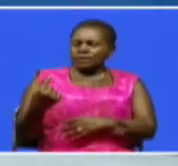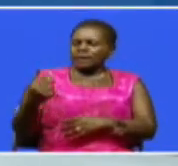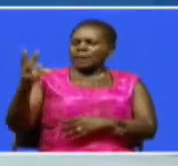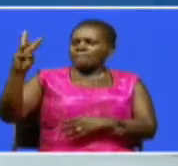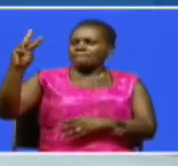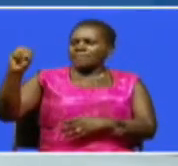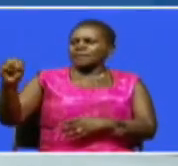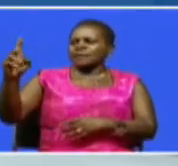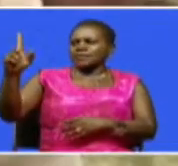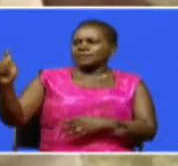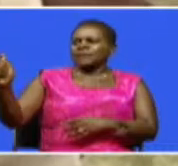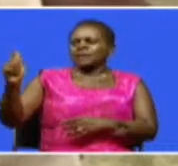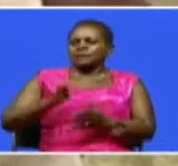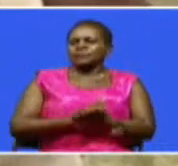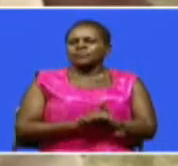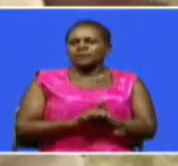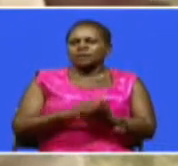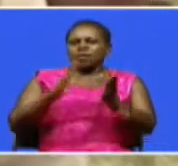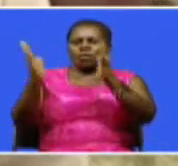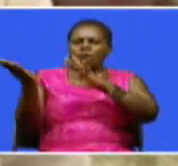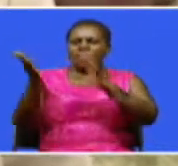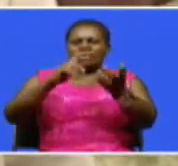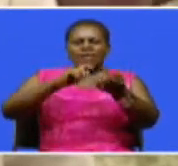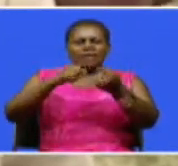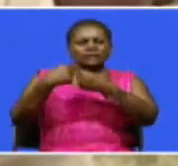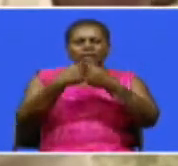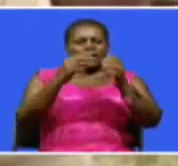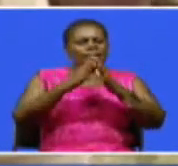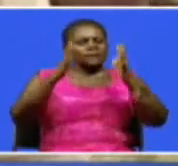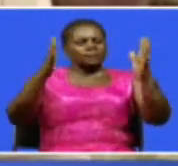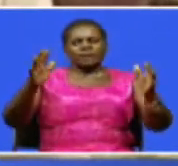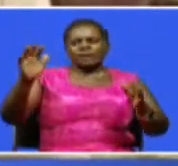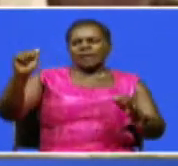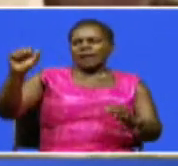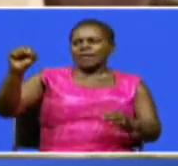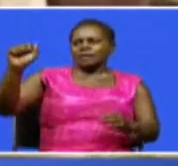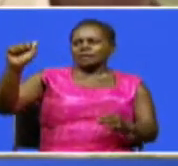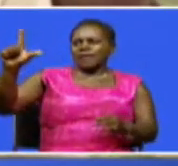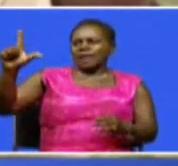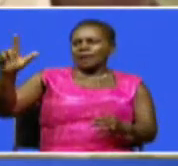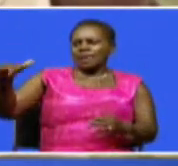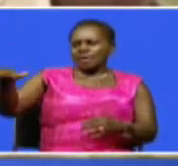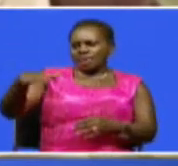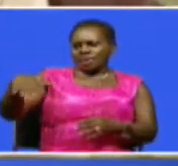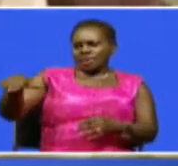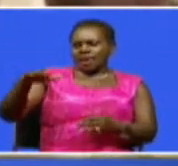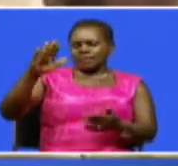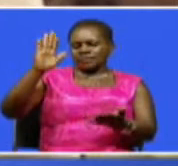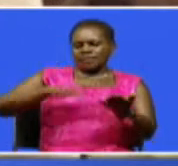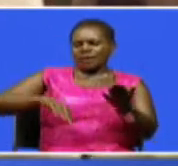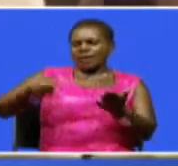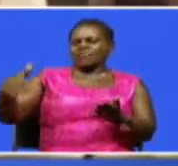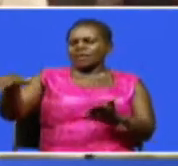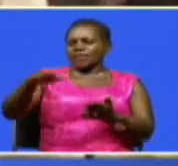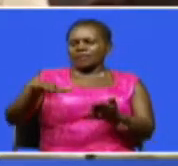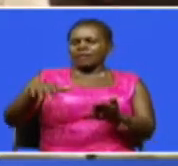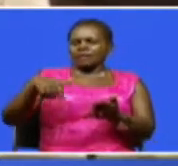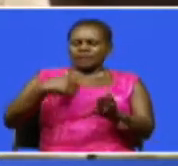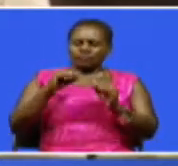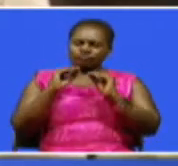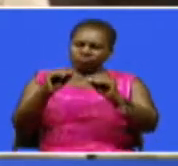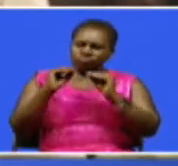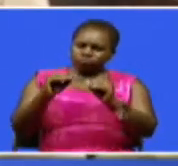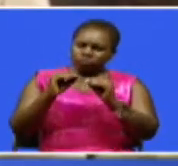tons. Climate is a big challenge in the ASAL areas, much even more than the other areas. So we are training